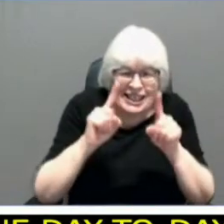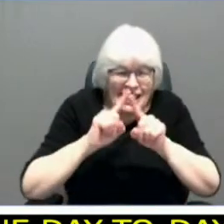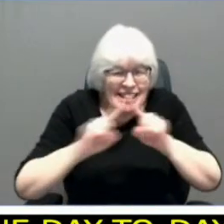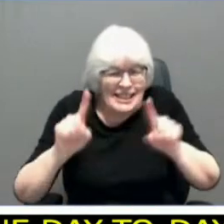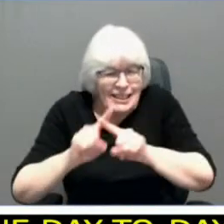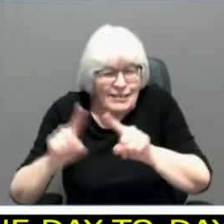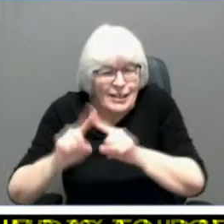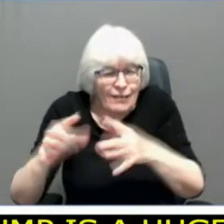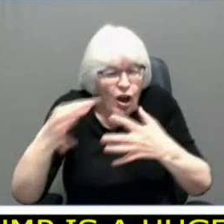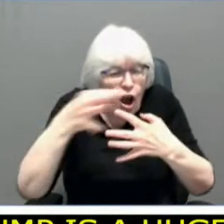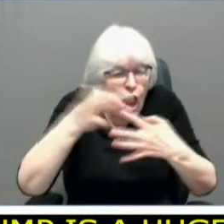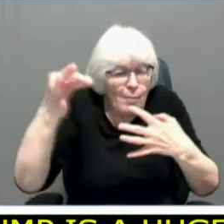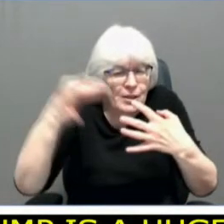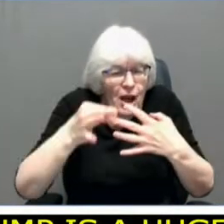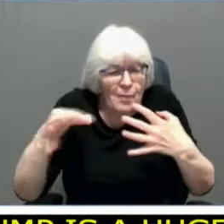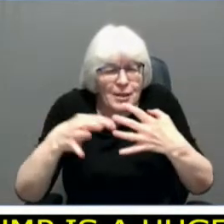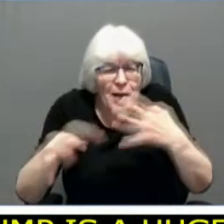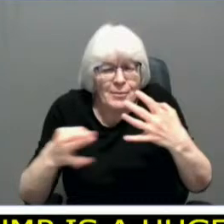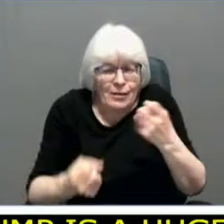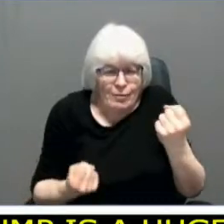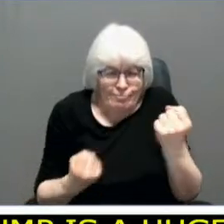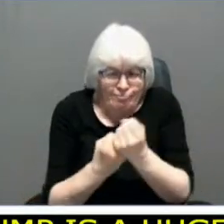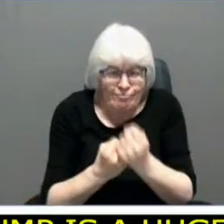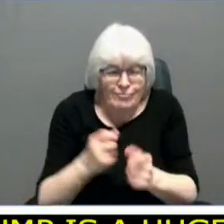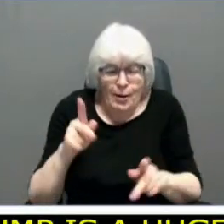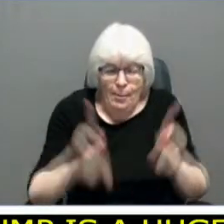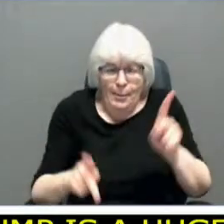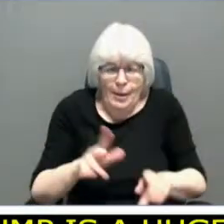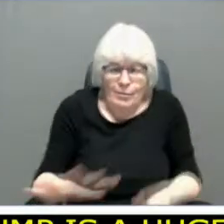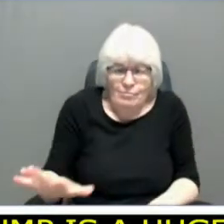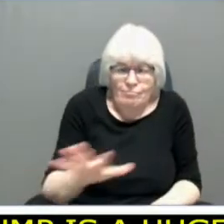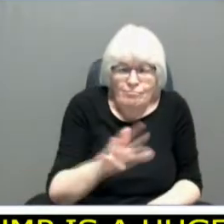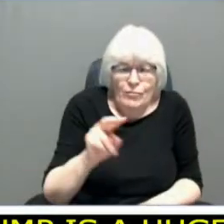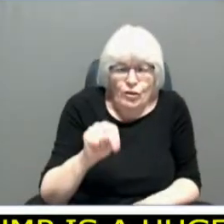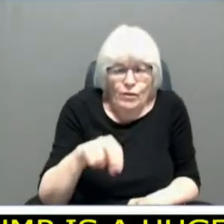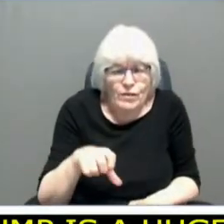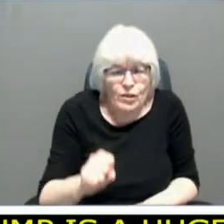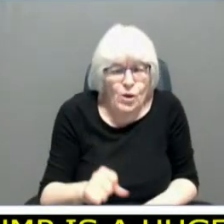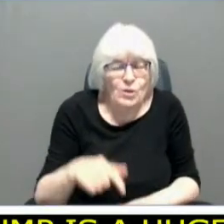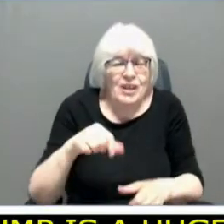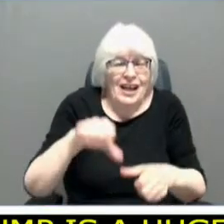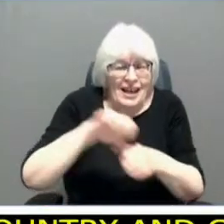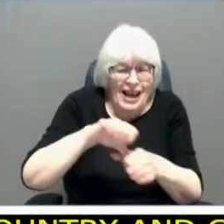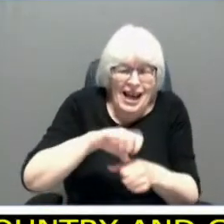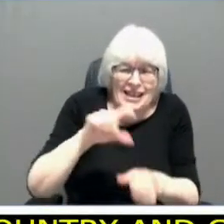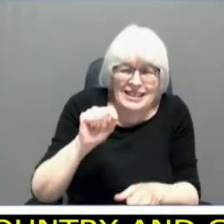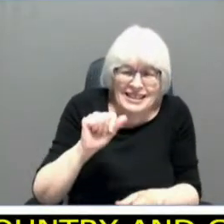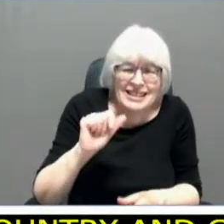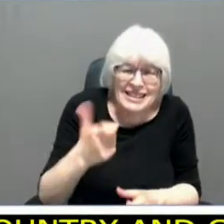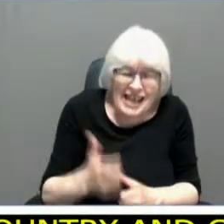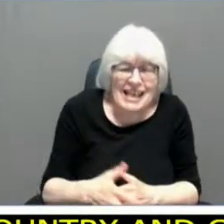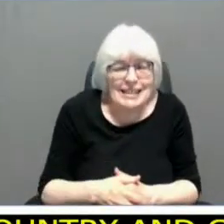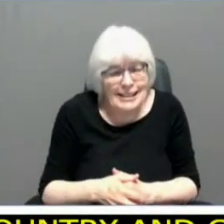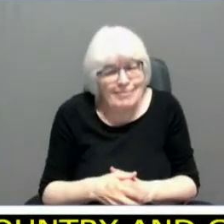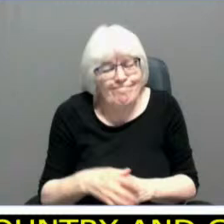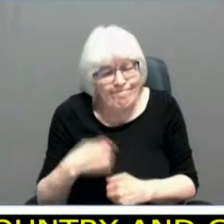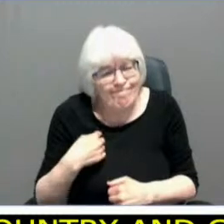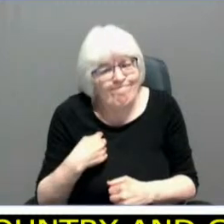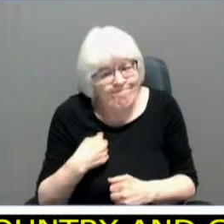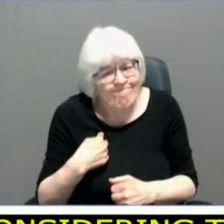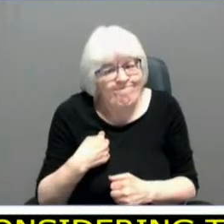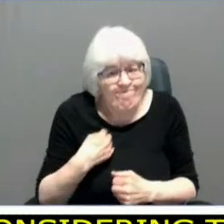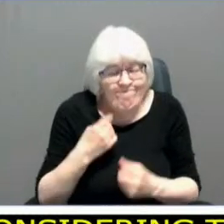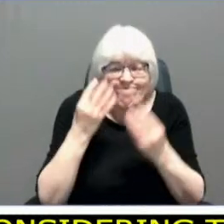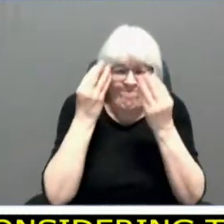Scotians, and certainly that is the gas tax in particular is something that we're looking at. We'll continue to look